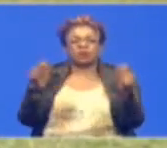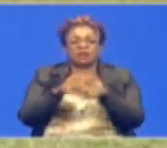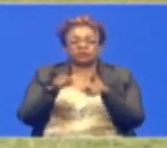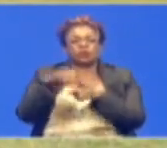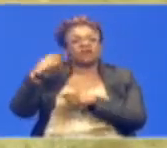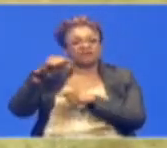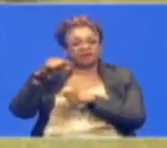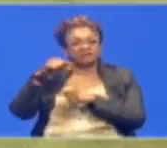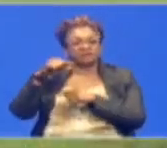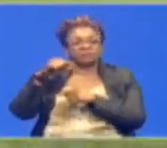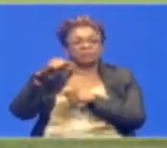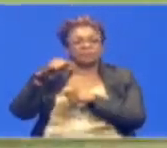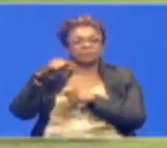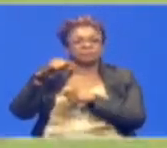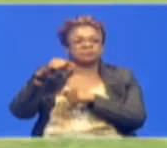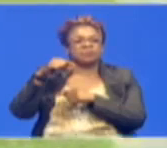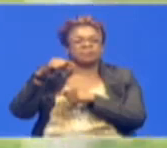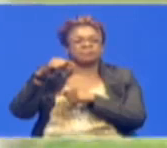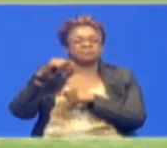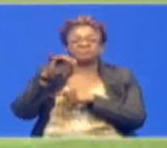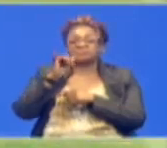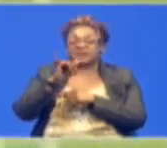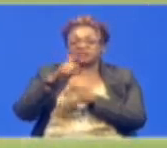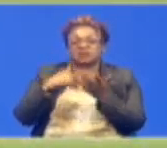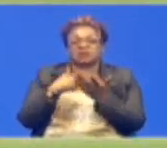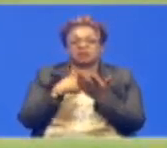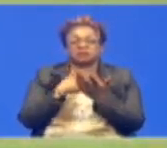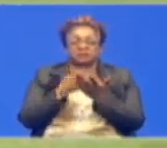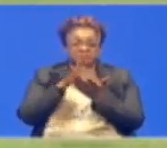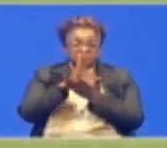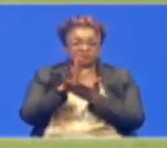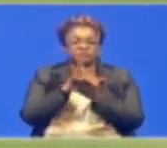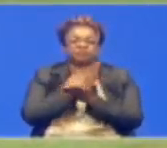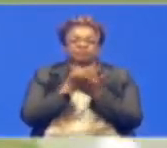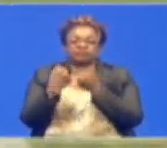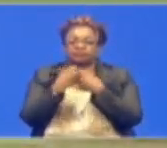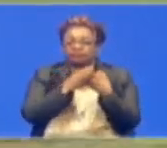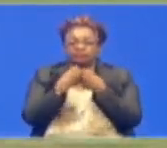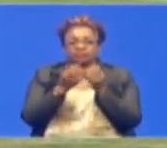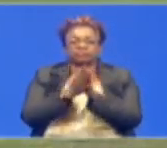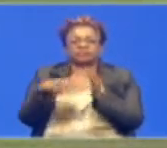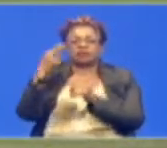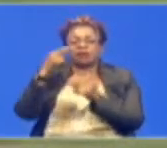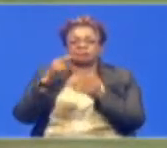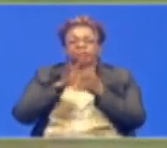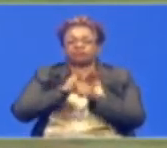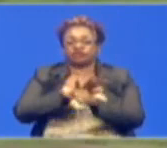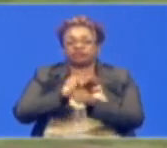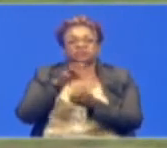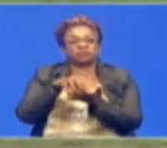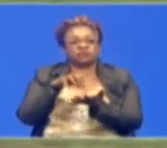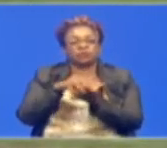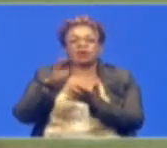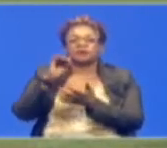qualifiers. The big stage has also come with its fair share of challenges and high-pressure situations. Cheriot points